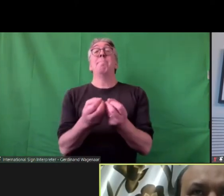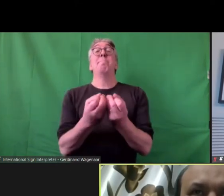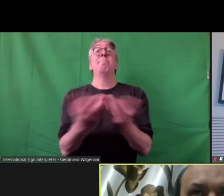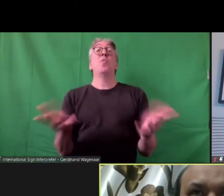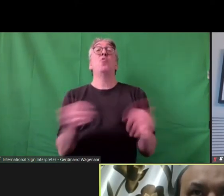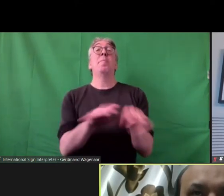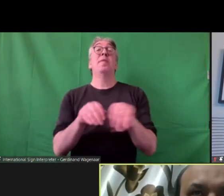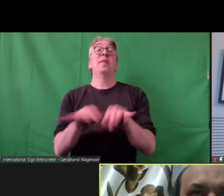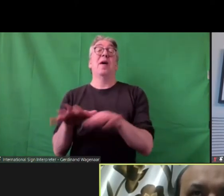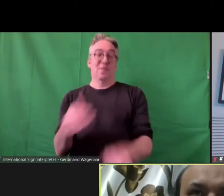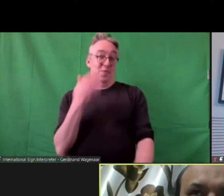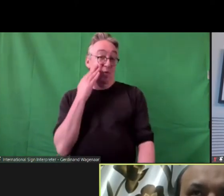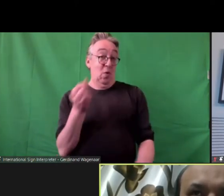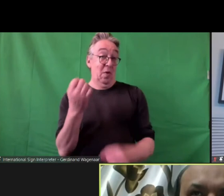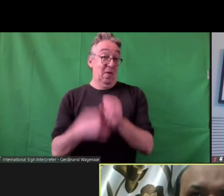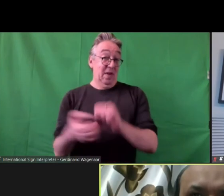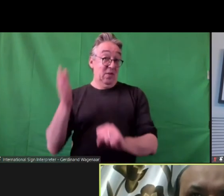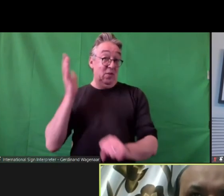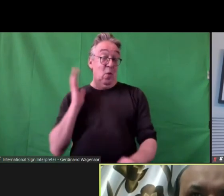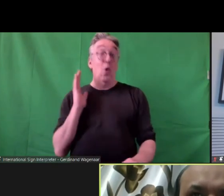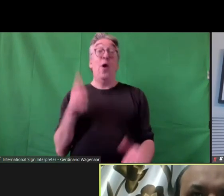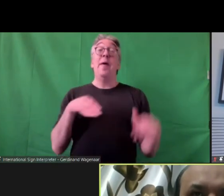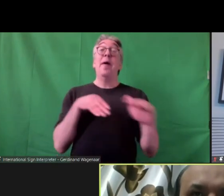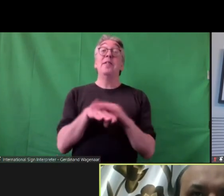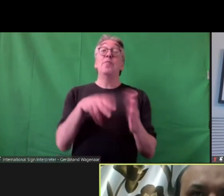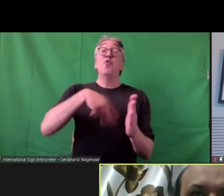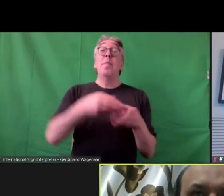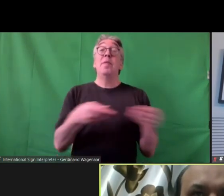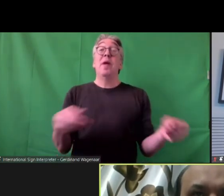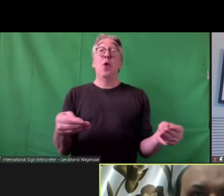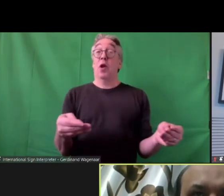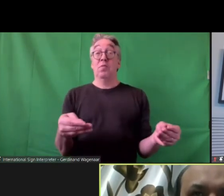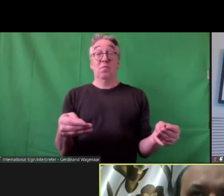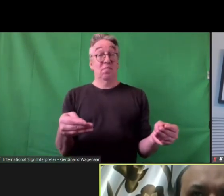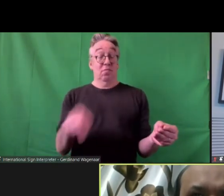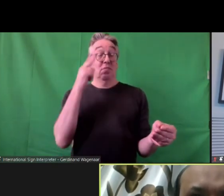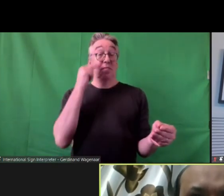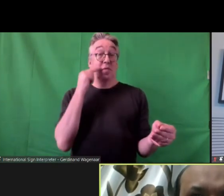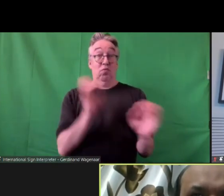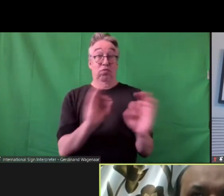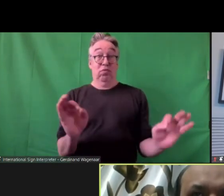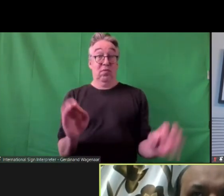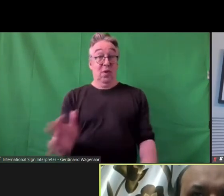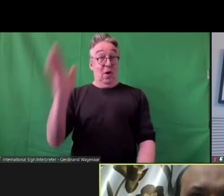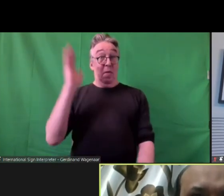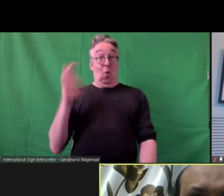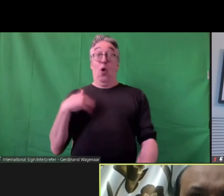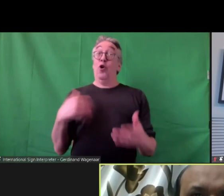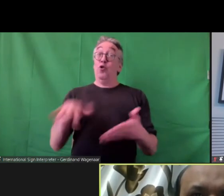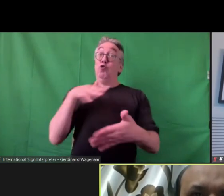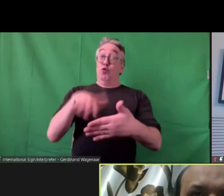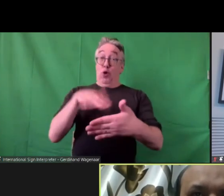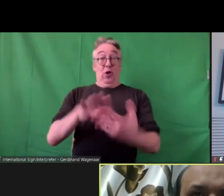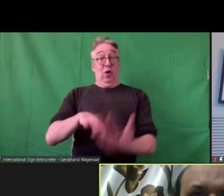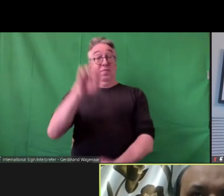accessible reading materials for people with disabilities in Bangladesh. When I was competed for the job market as a blind person,